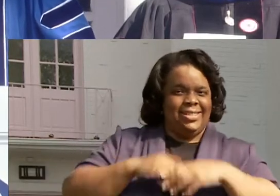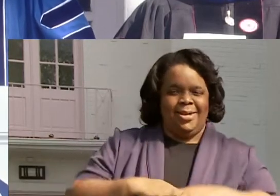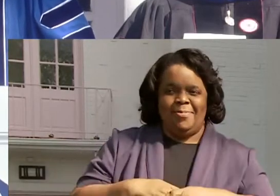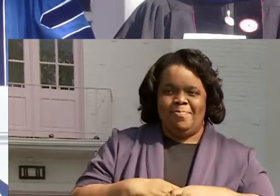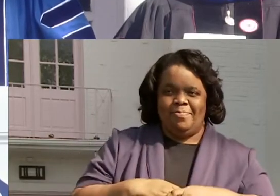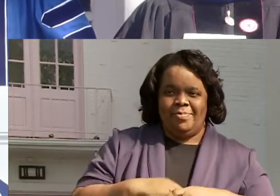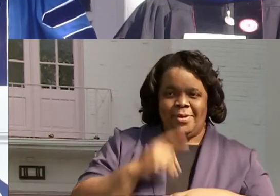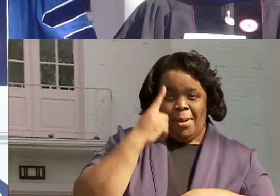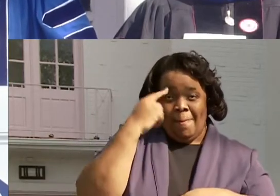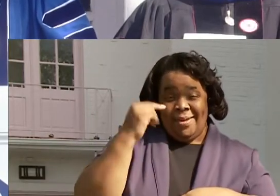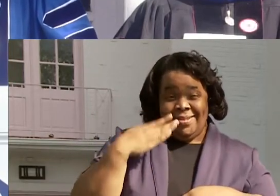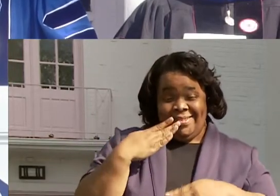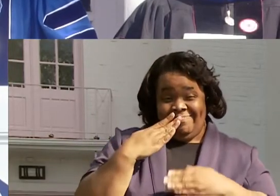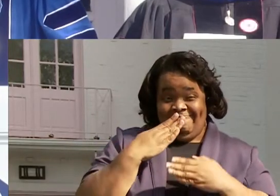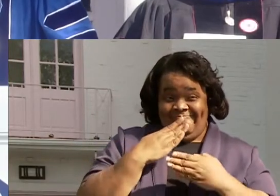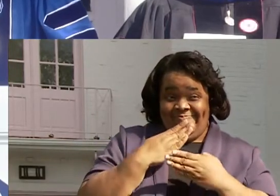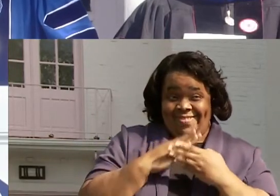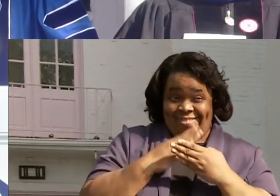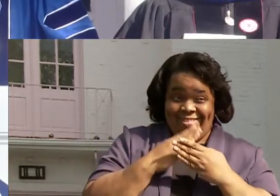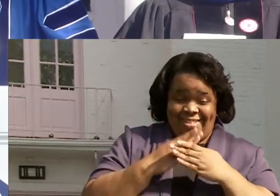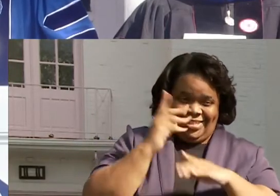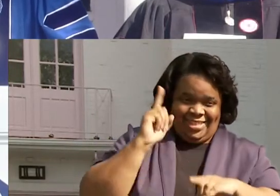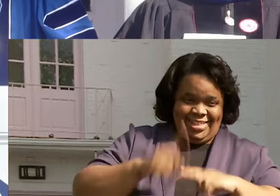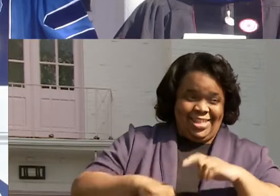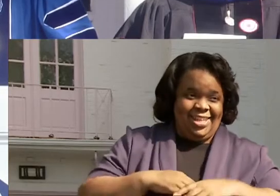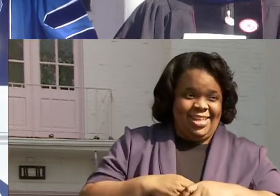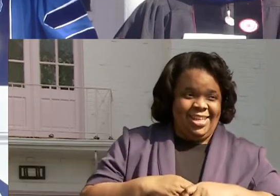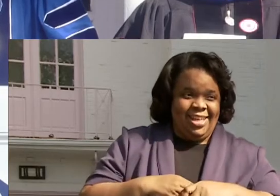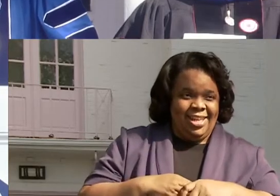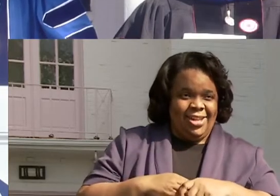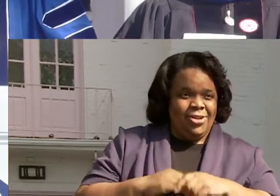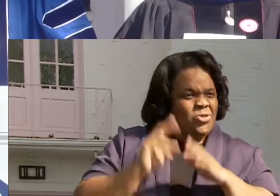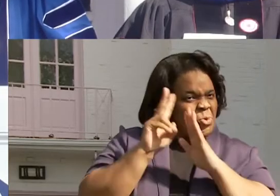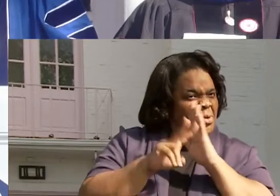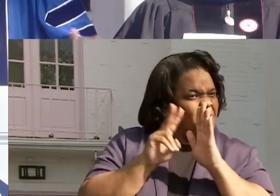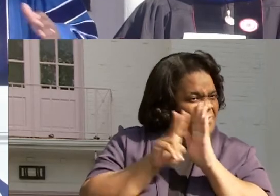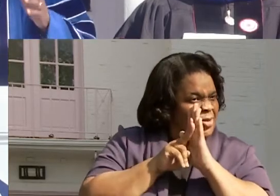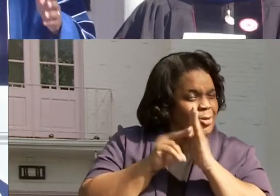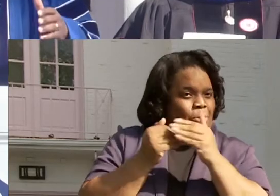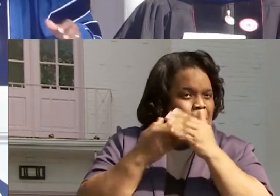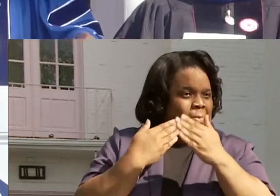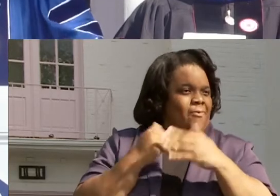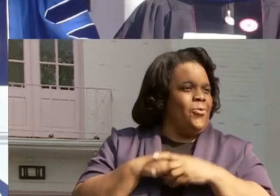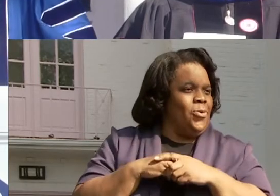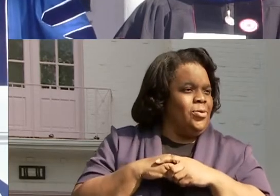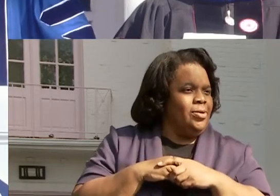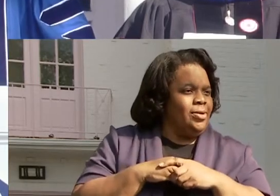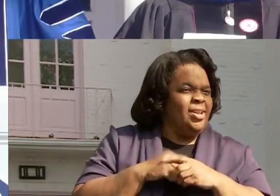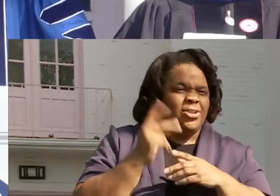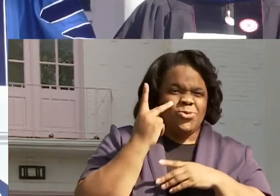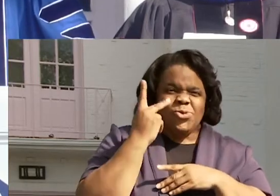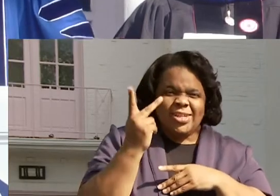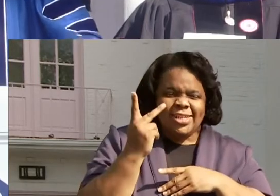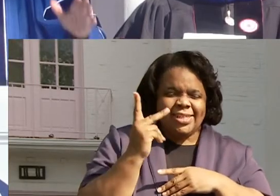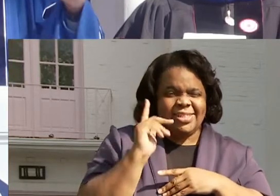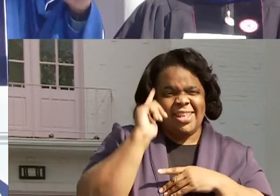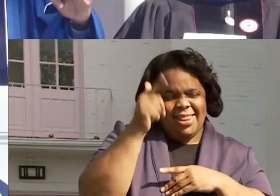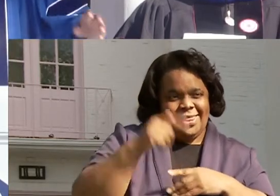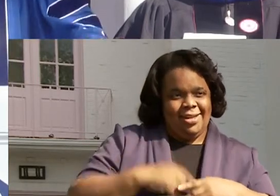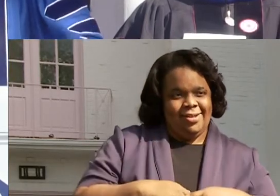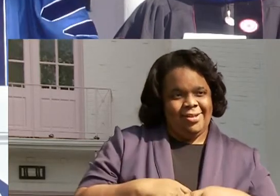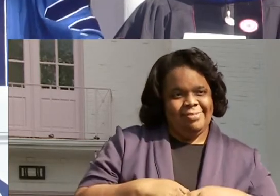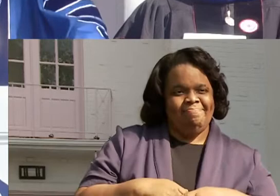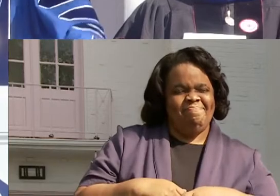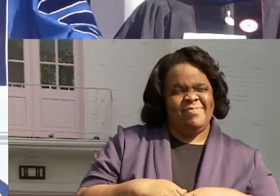some of the restrictions, we actually videotape some of these earlier, and they'll be available online. So I'm gonna do a couple of